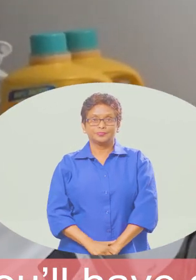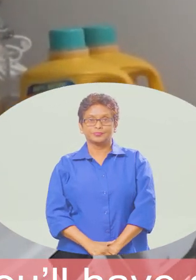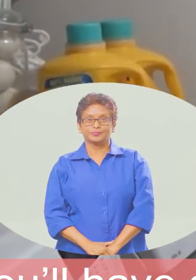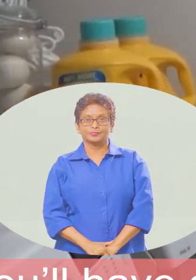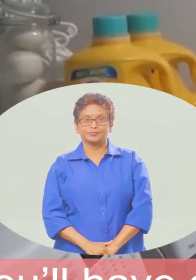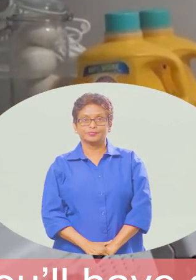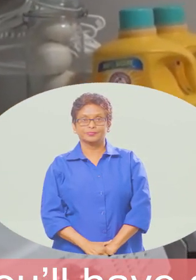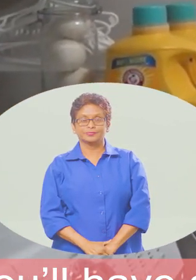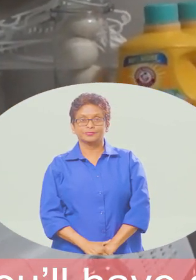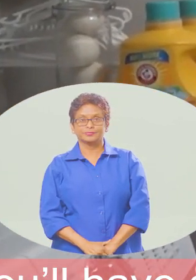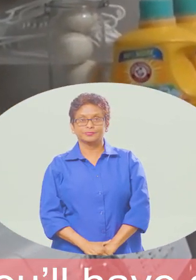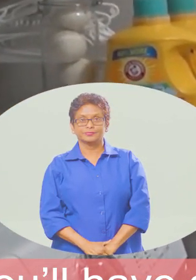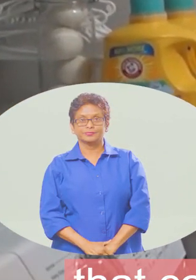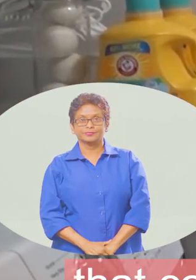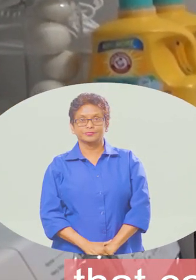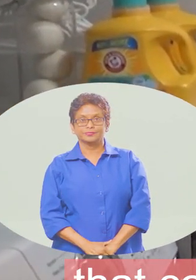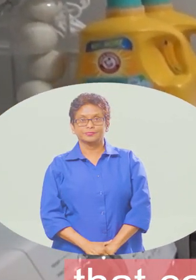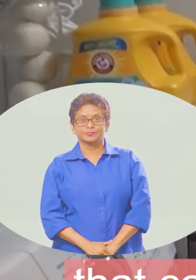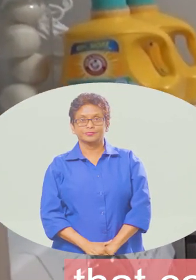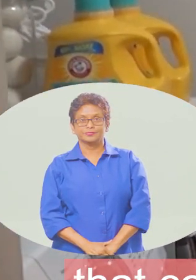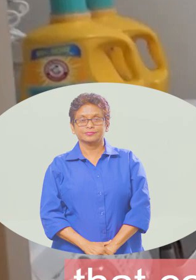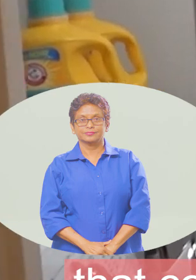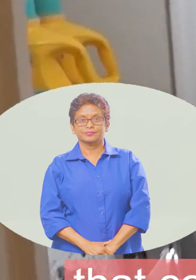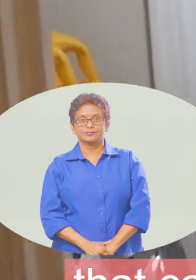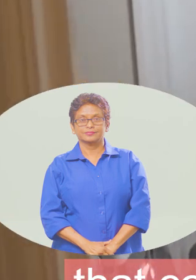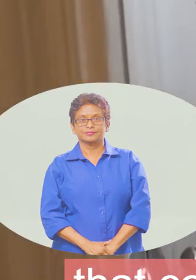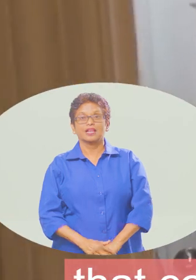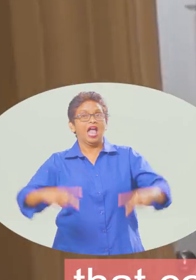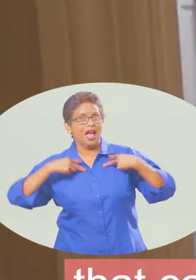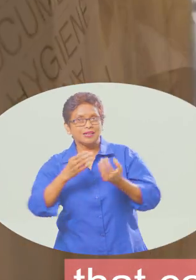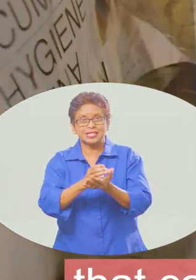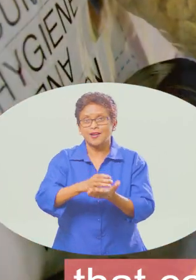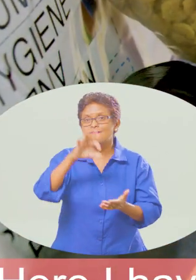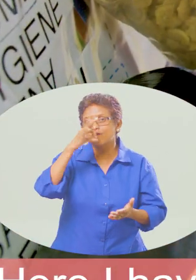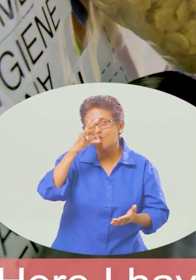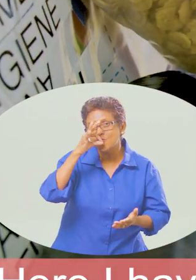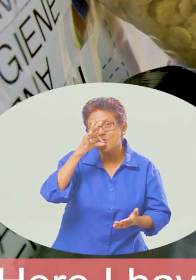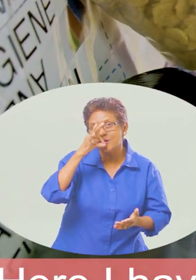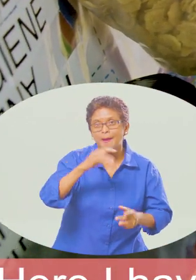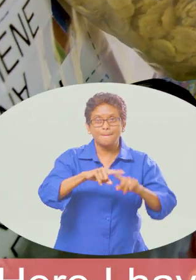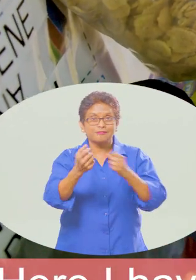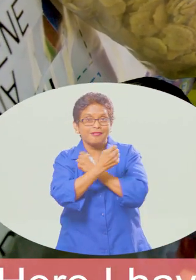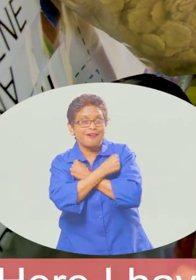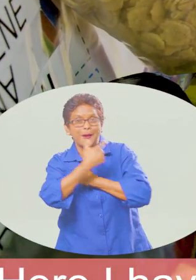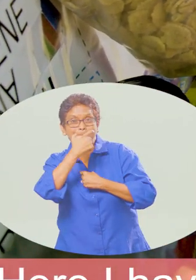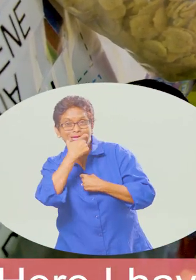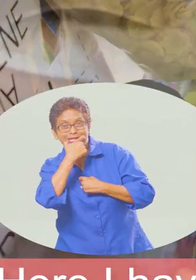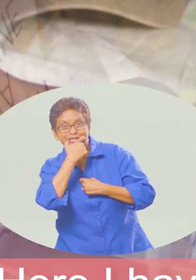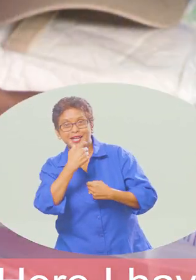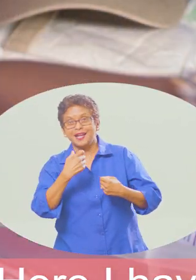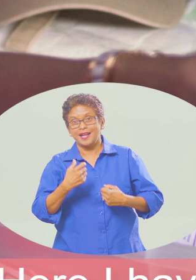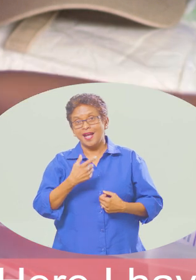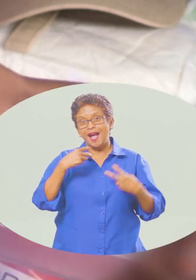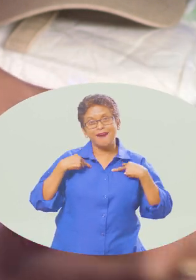large supply in your emergency resources that could last you up to 72 hours or 3 days. Here I have my canned foods, but